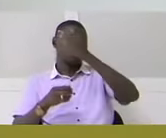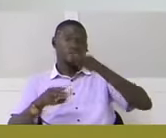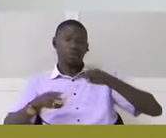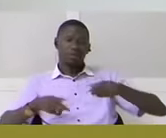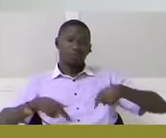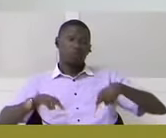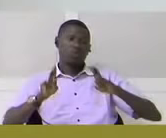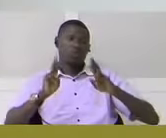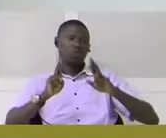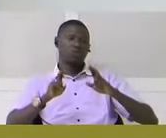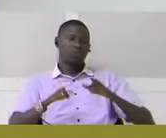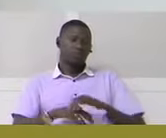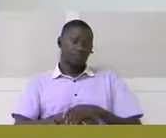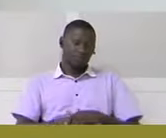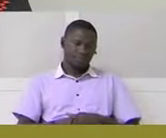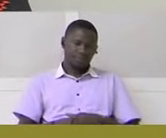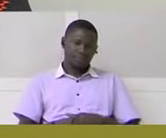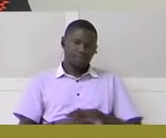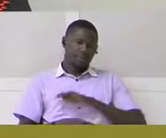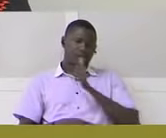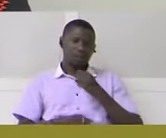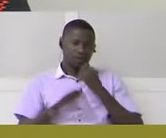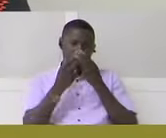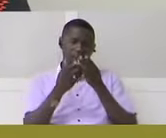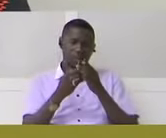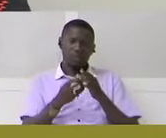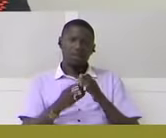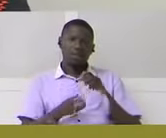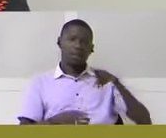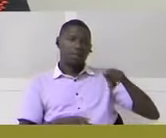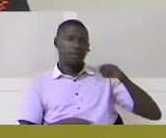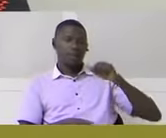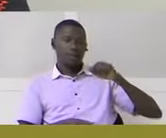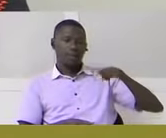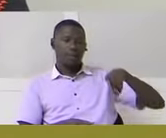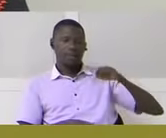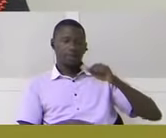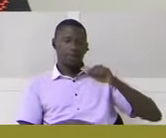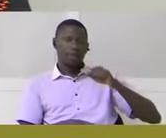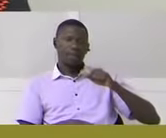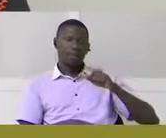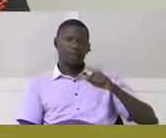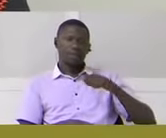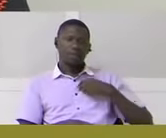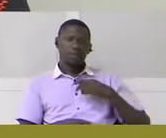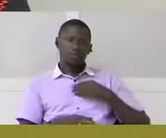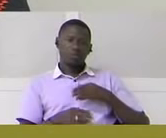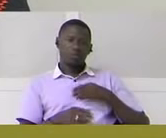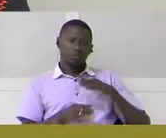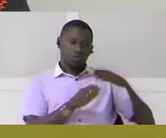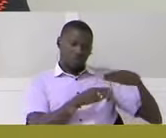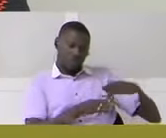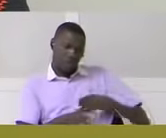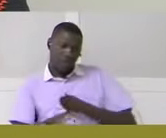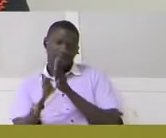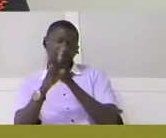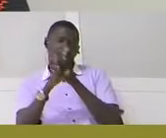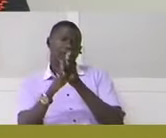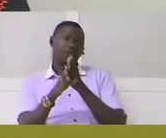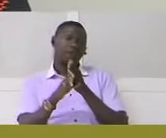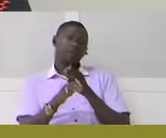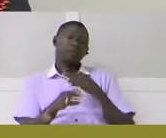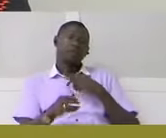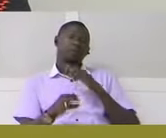kartanda wala. And you're saying that Papa Che, in order to avoid hitting a pedestrian, had to basically